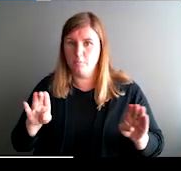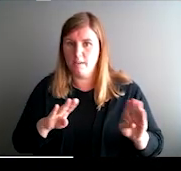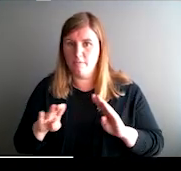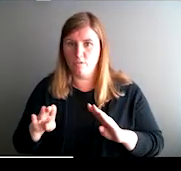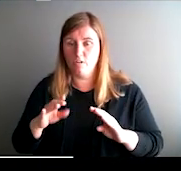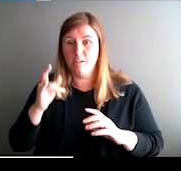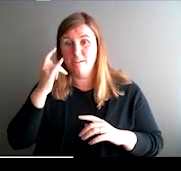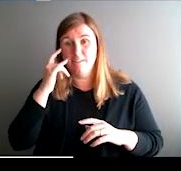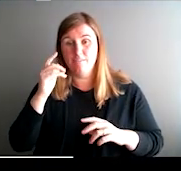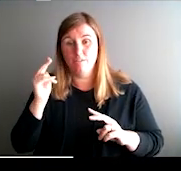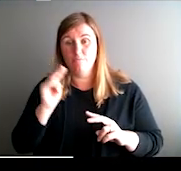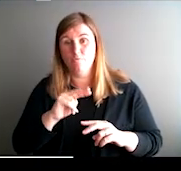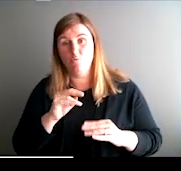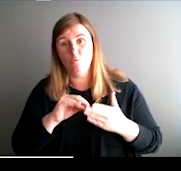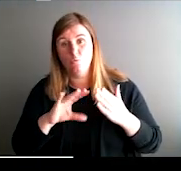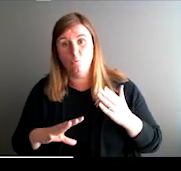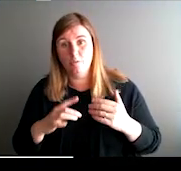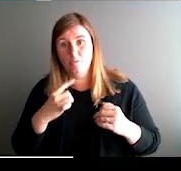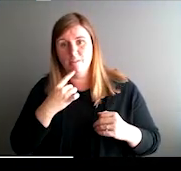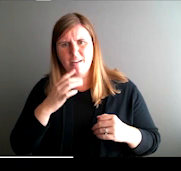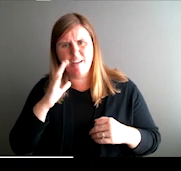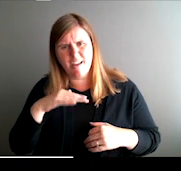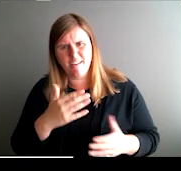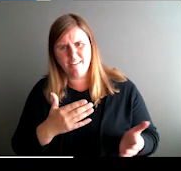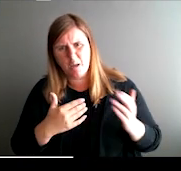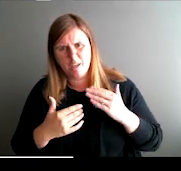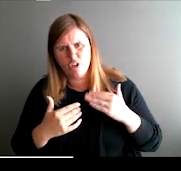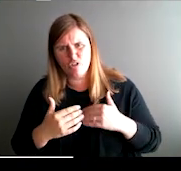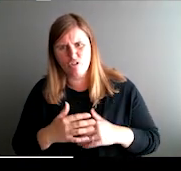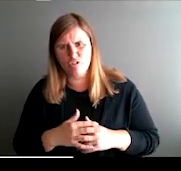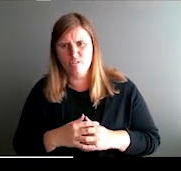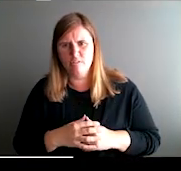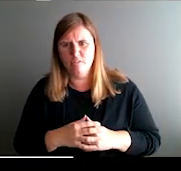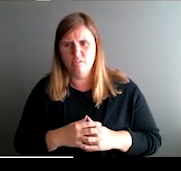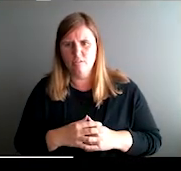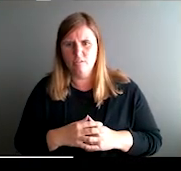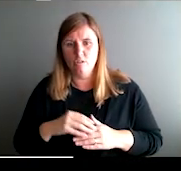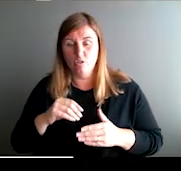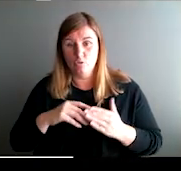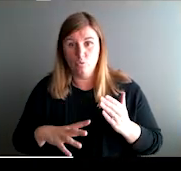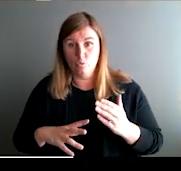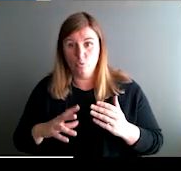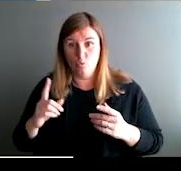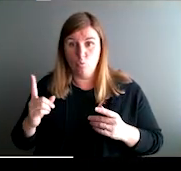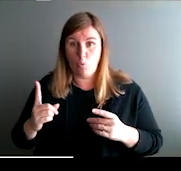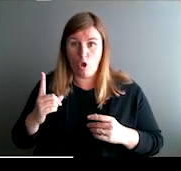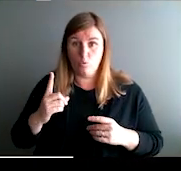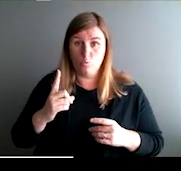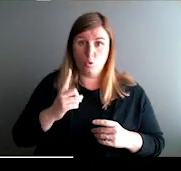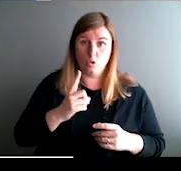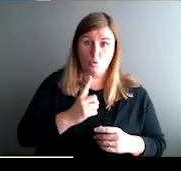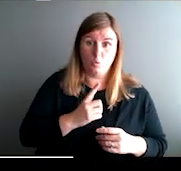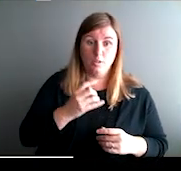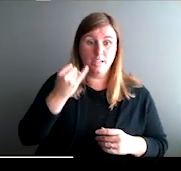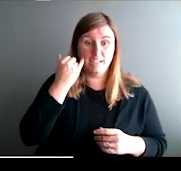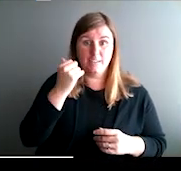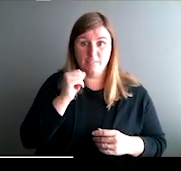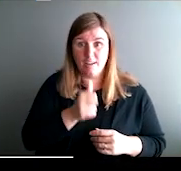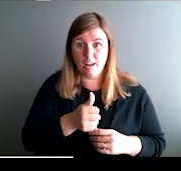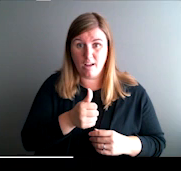If you turn to the student and say, hey, come here, does the student then walk toward you? If